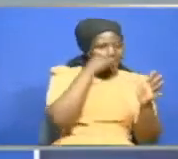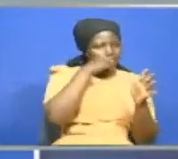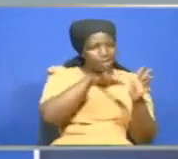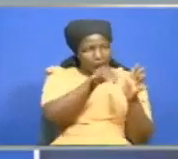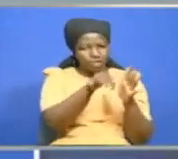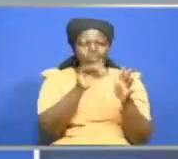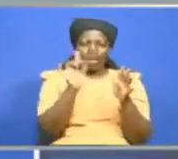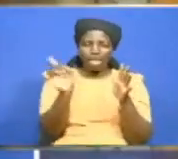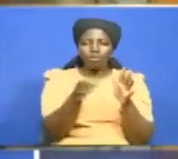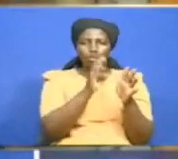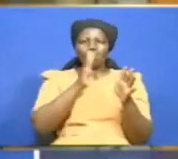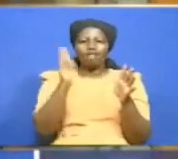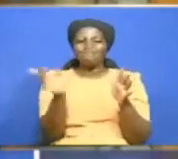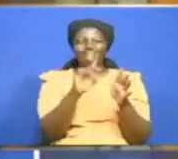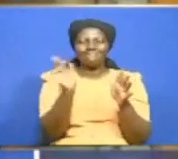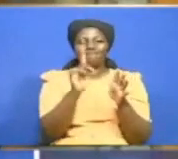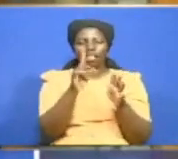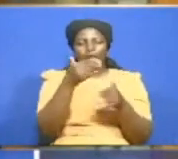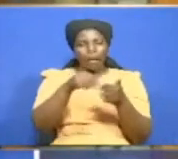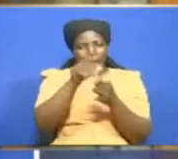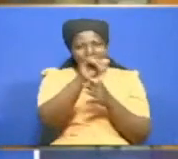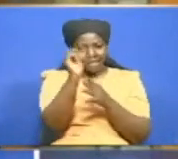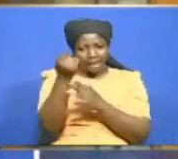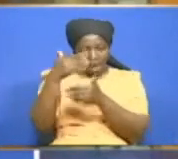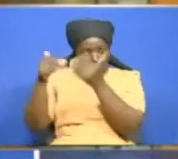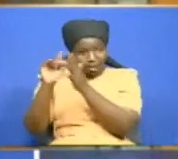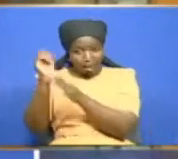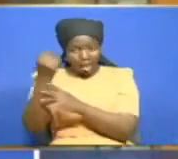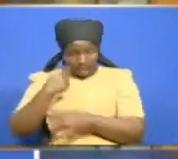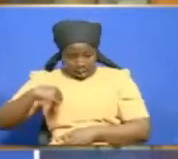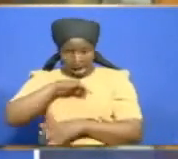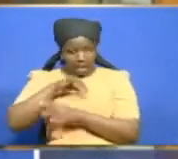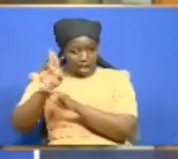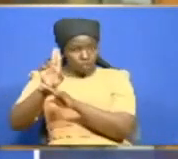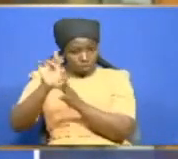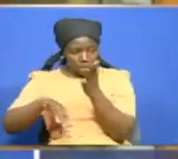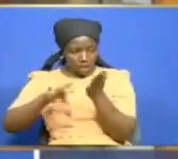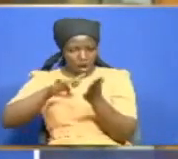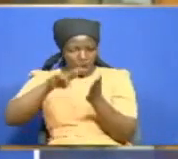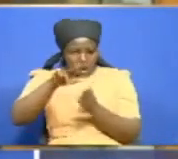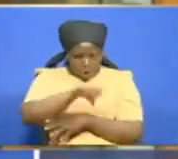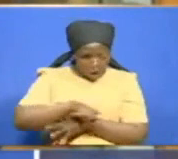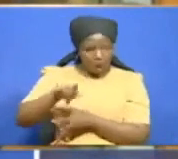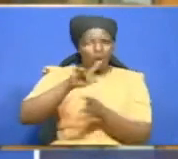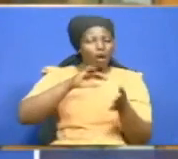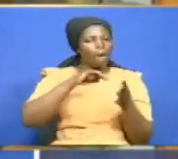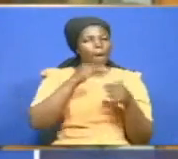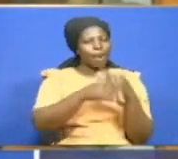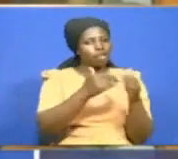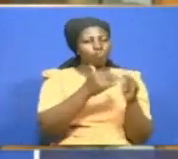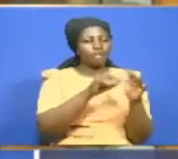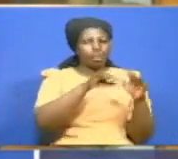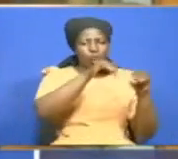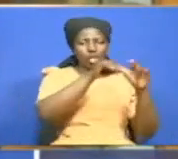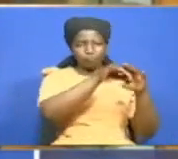under irrigation. Buy Kenya, build Kenya, tunatumia local material. tunatoa mchanga kwa Thwake River, tunatoa